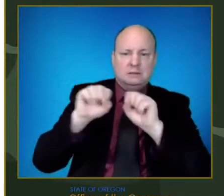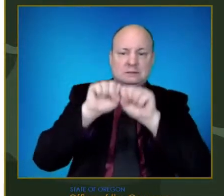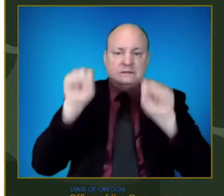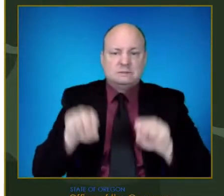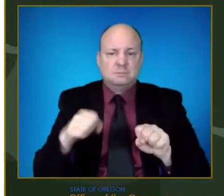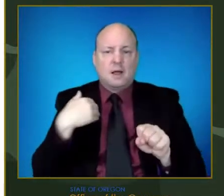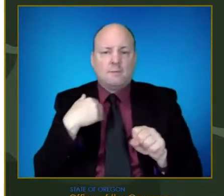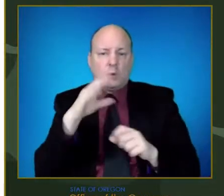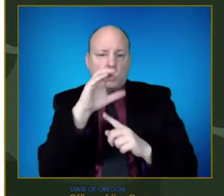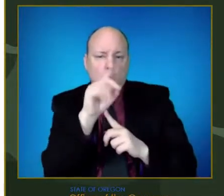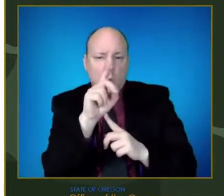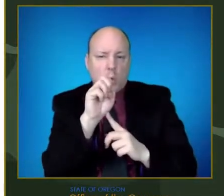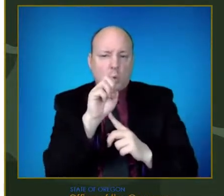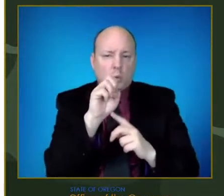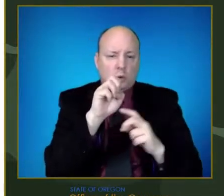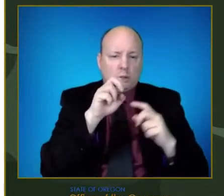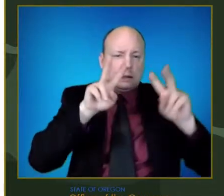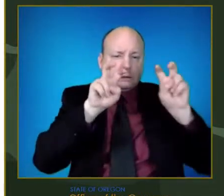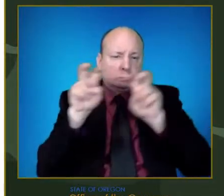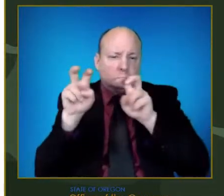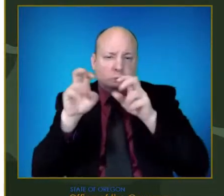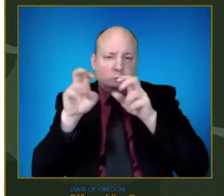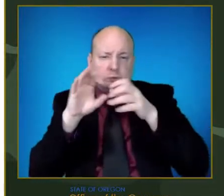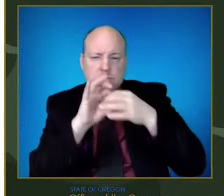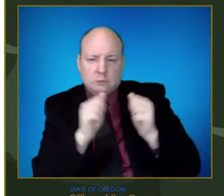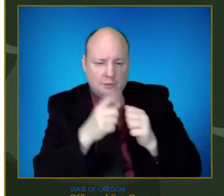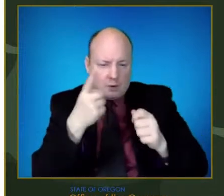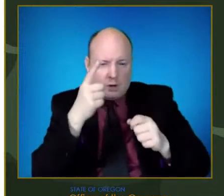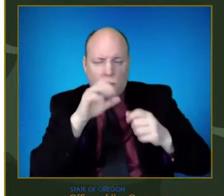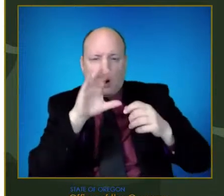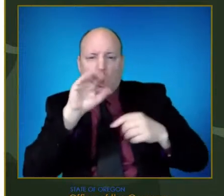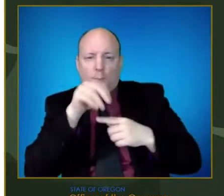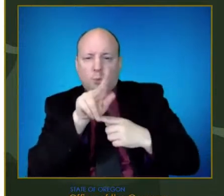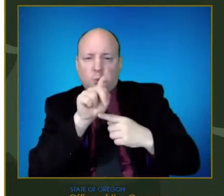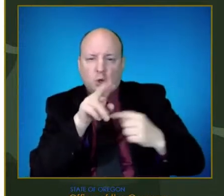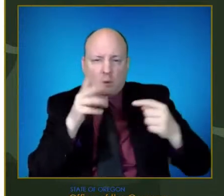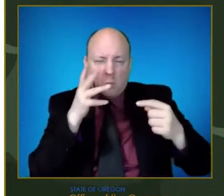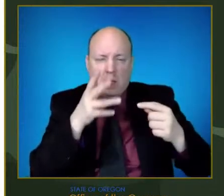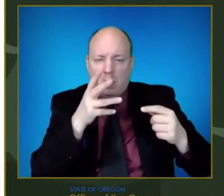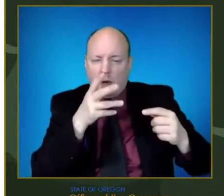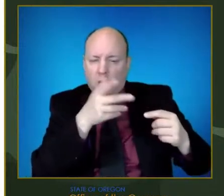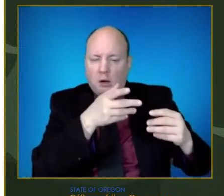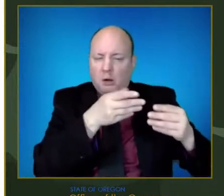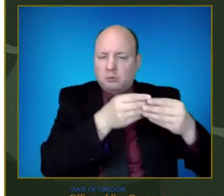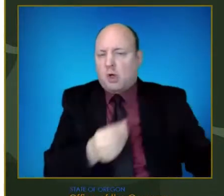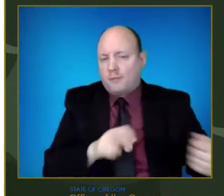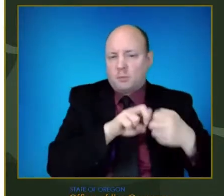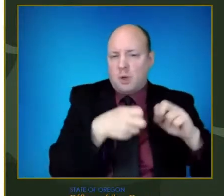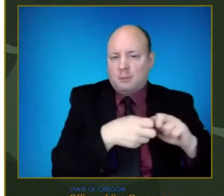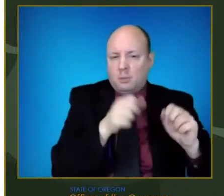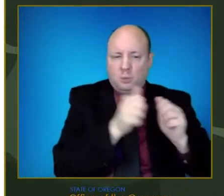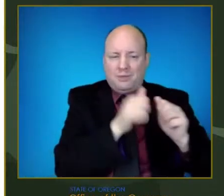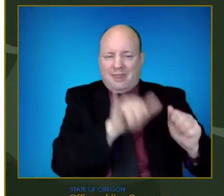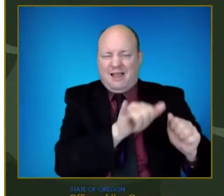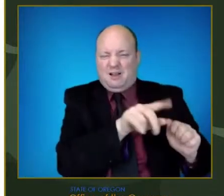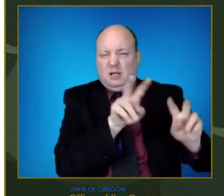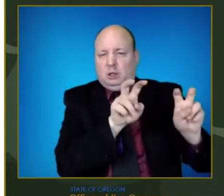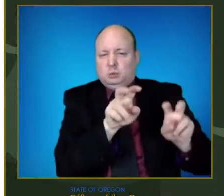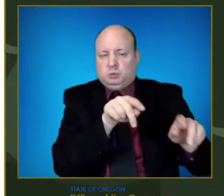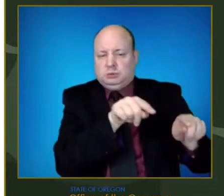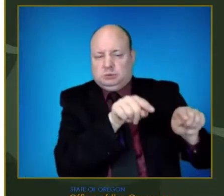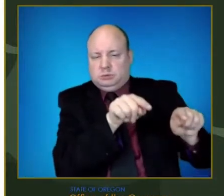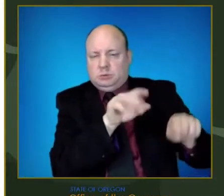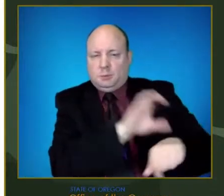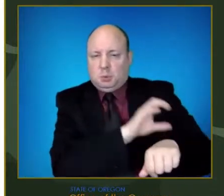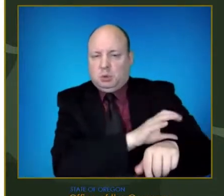which we're resolving. Those counties may also be at or above the state average. Older adults are the people who are most vulnerable to the